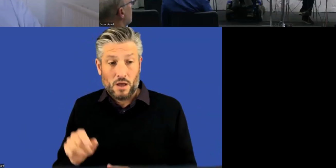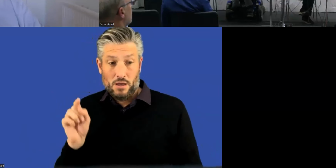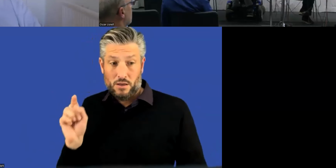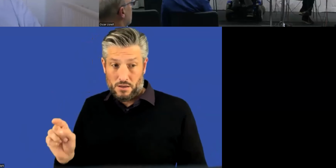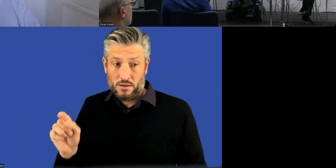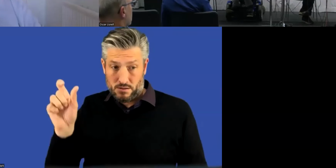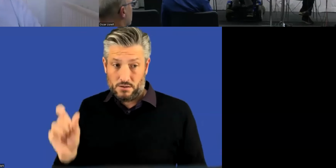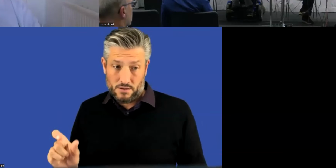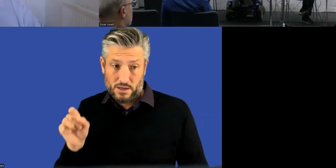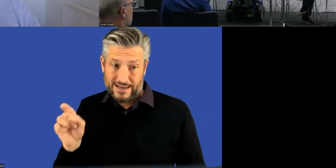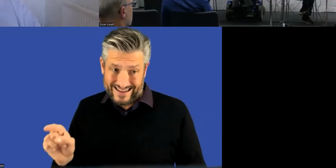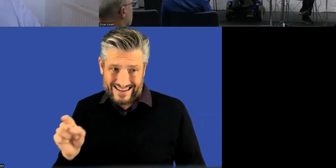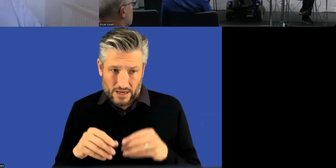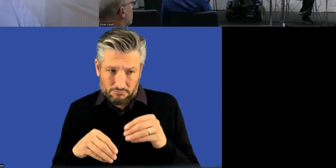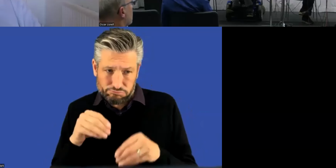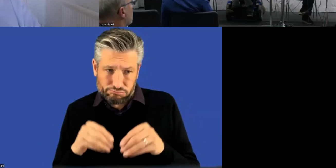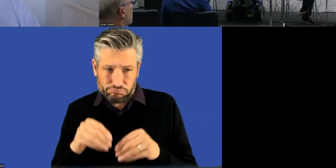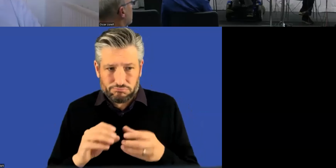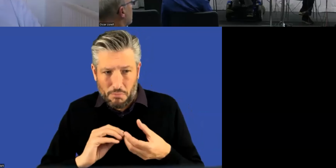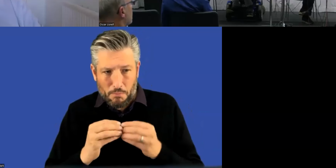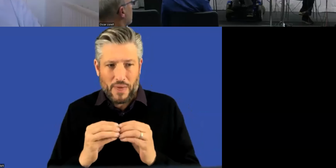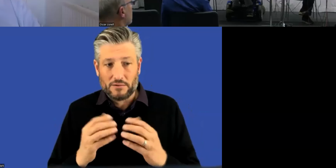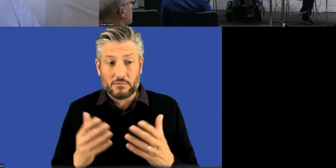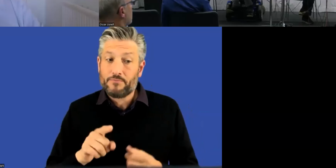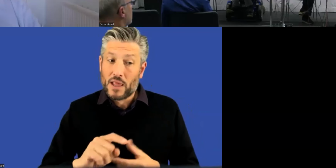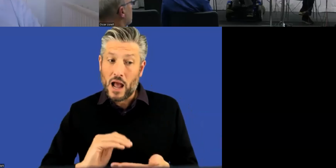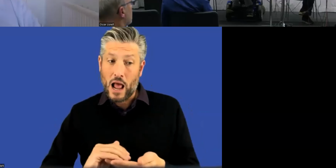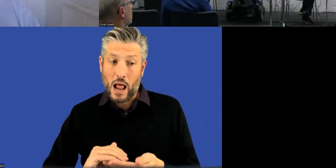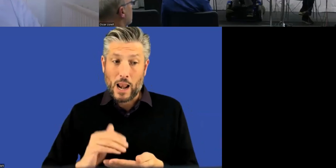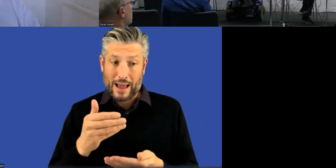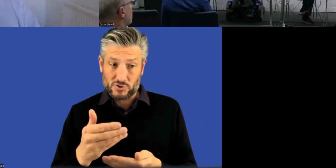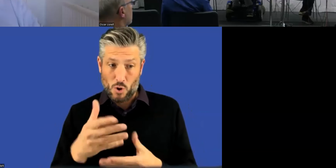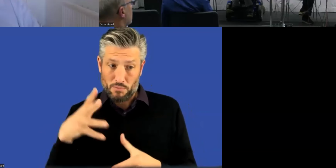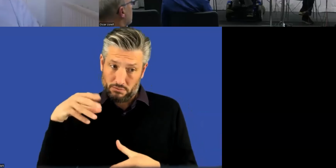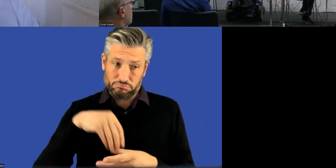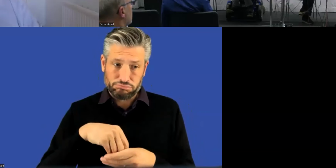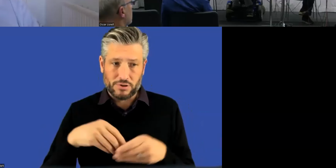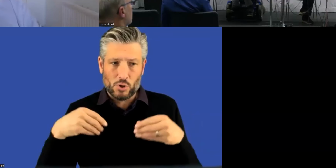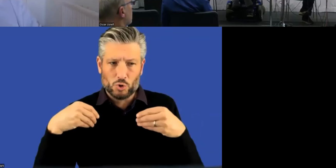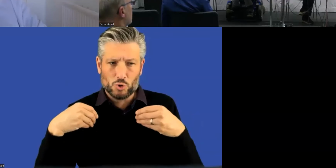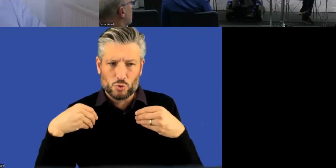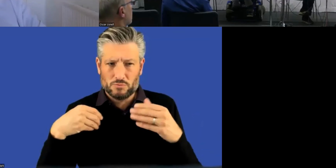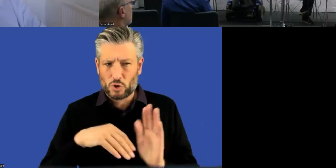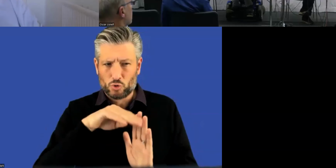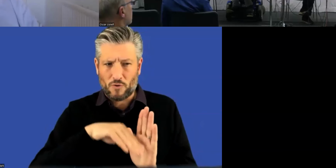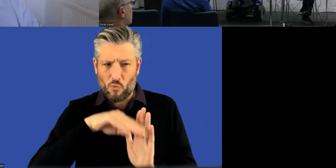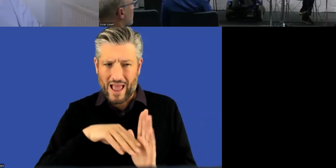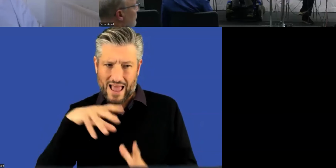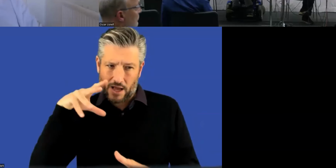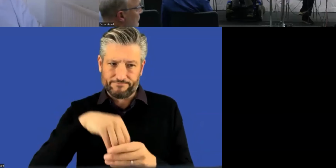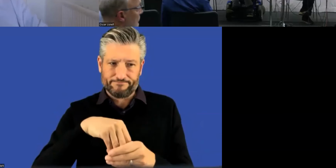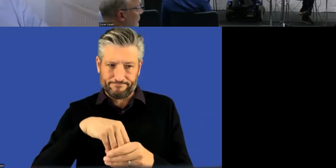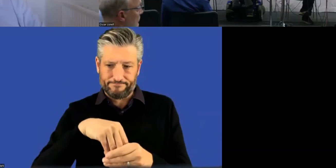is using a laptop, and he built some special software in it. And you know, initially